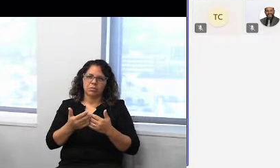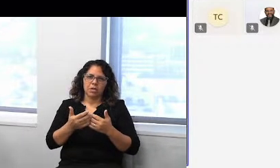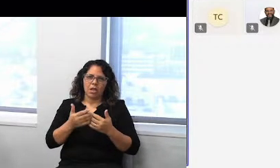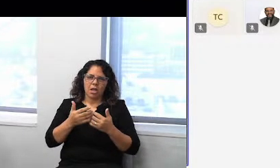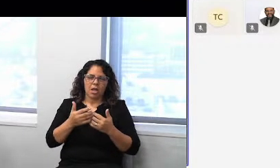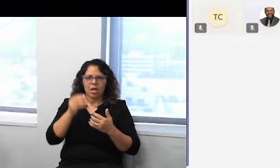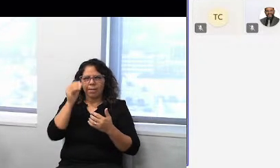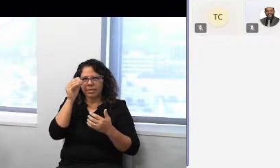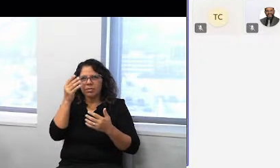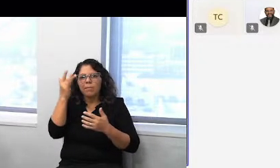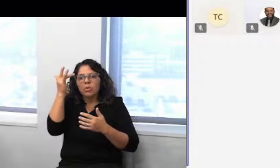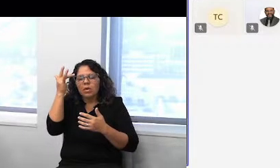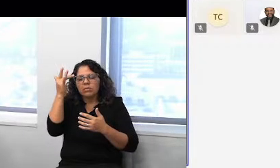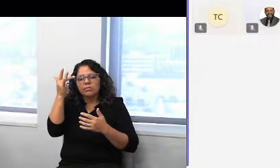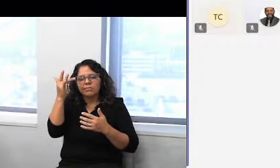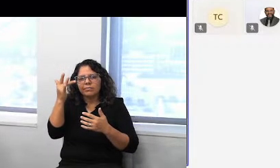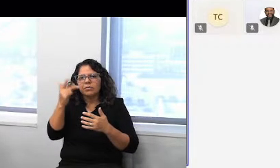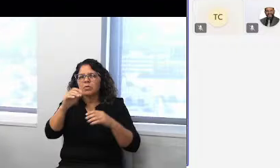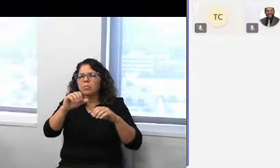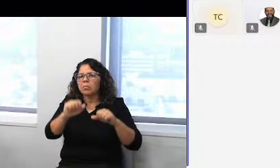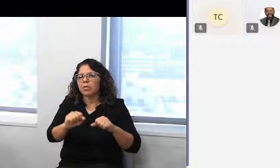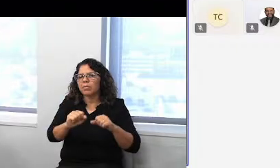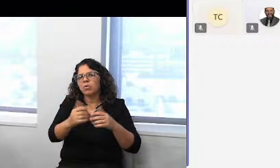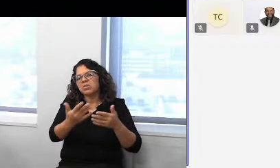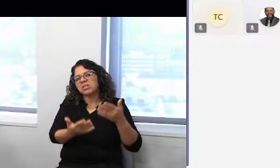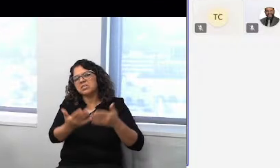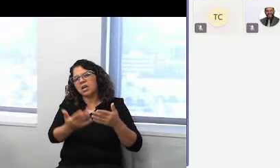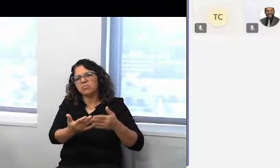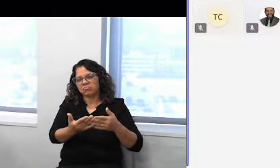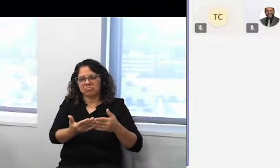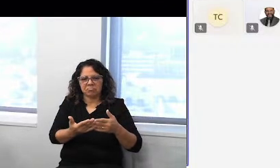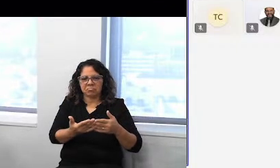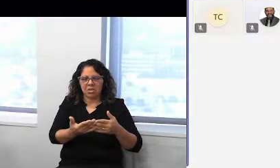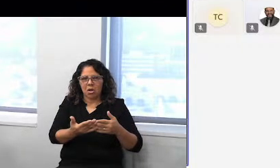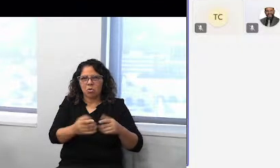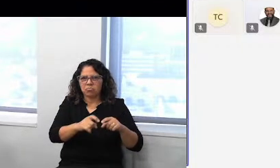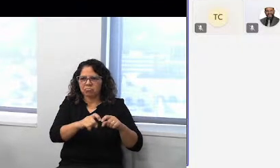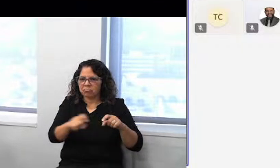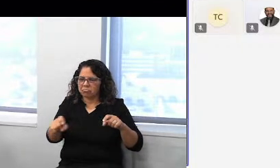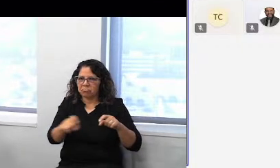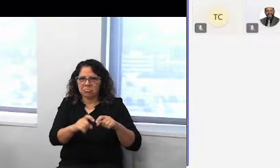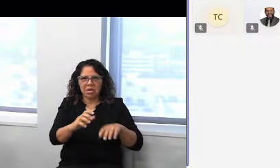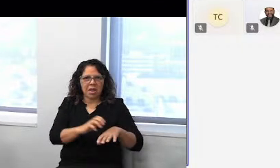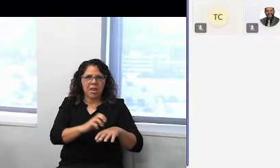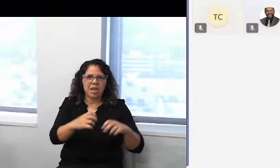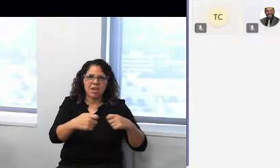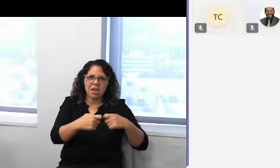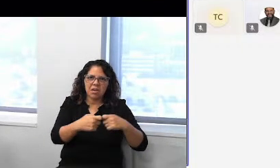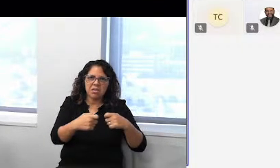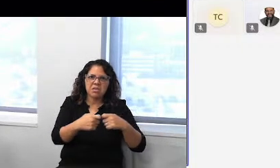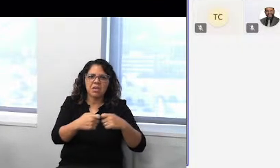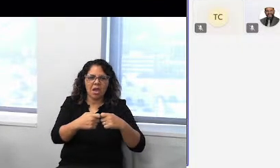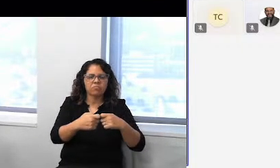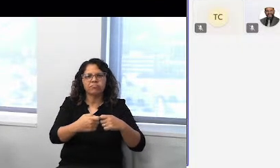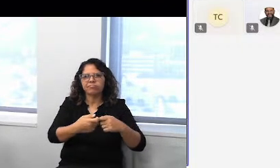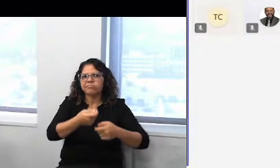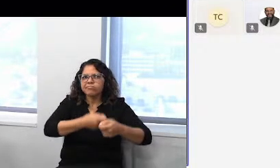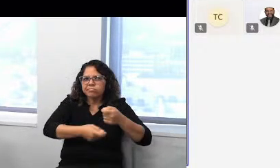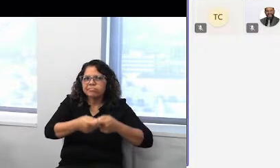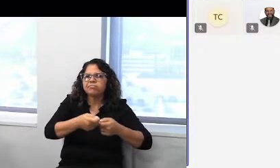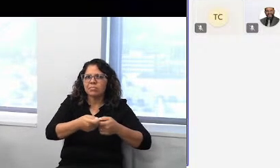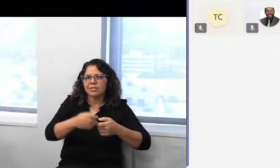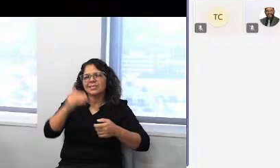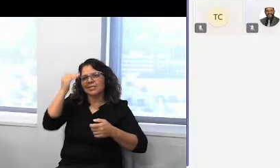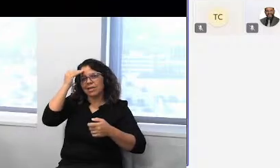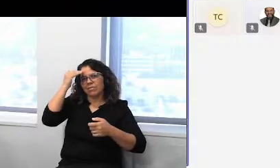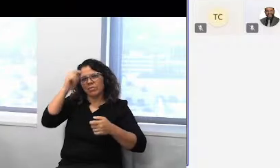as an example, and we're not going to install the like for like. We know that we have to upgrade, and so yes, for that, in which you will